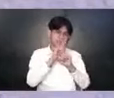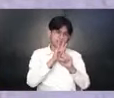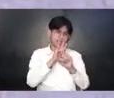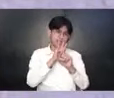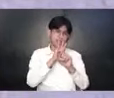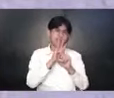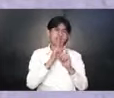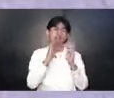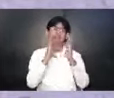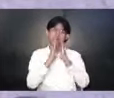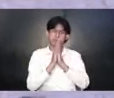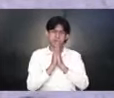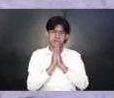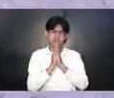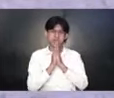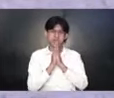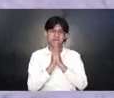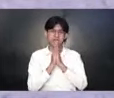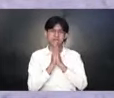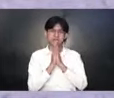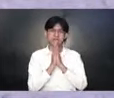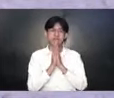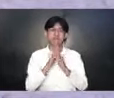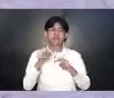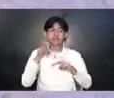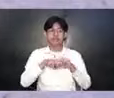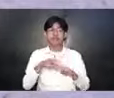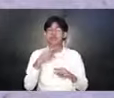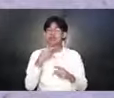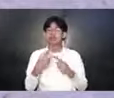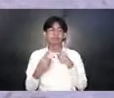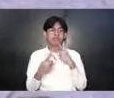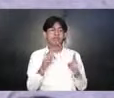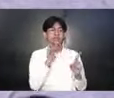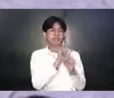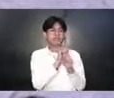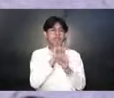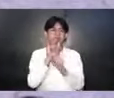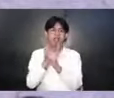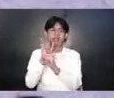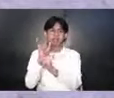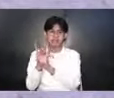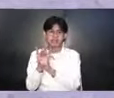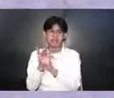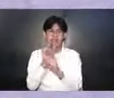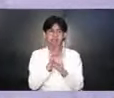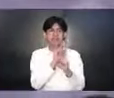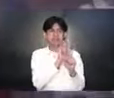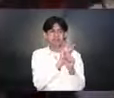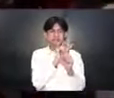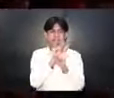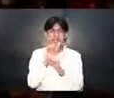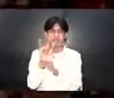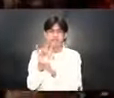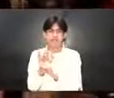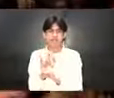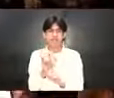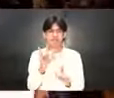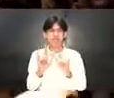Amen. As you sit down, tell people around you, you are loved, you are loved, you are